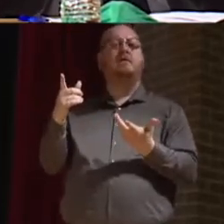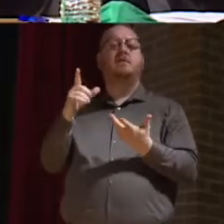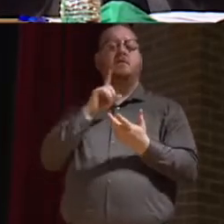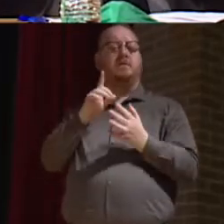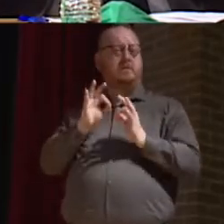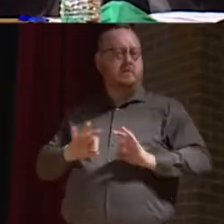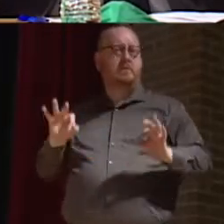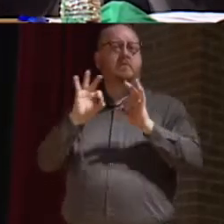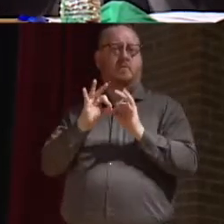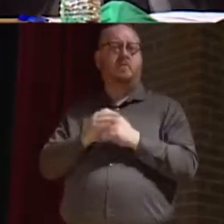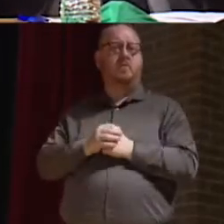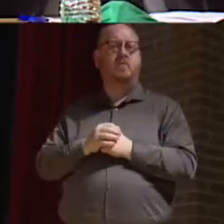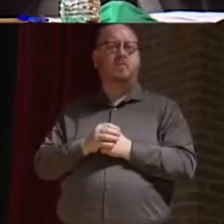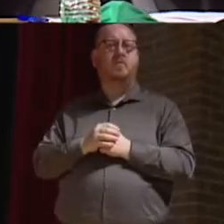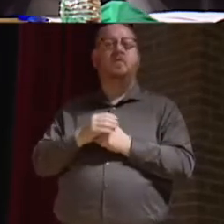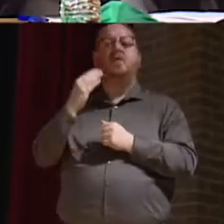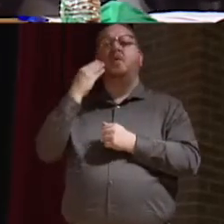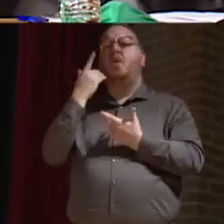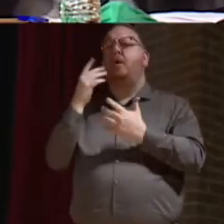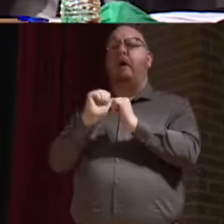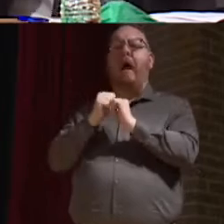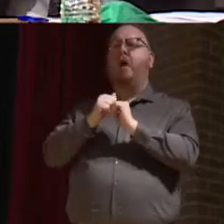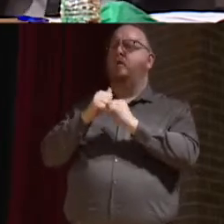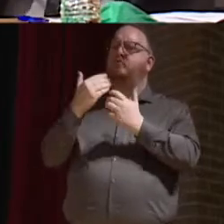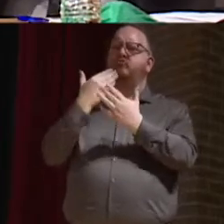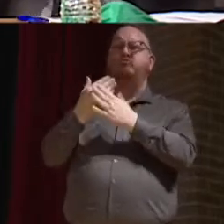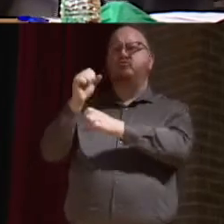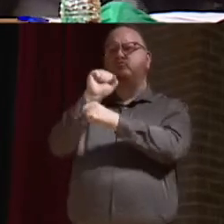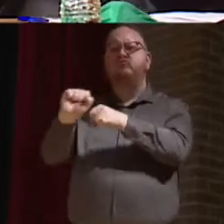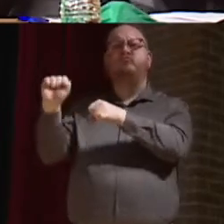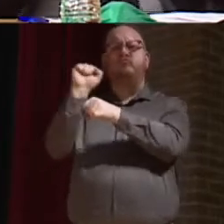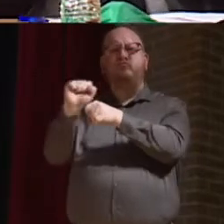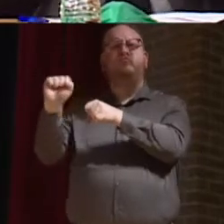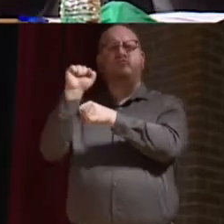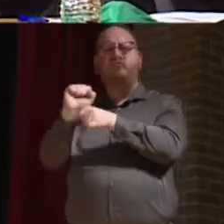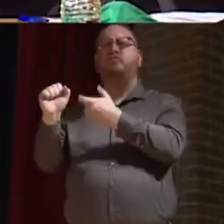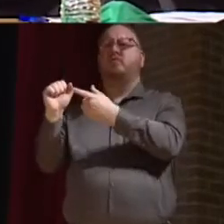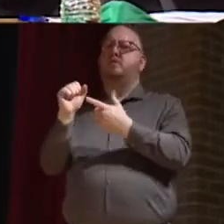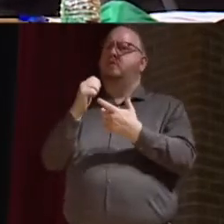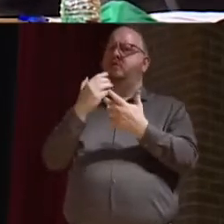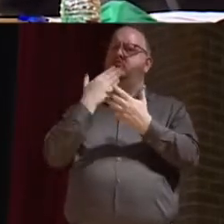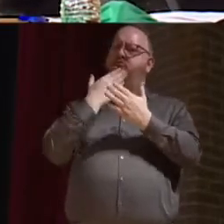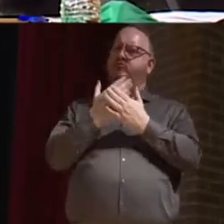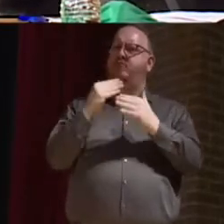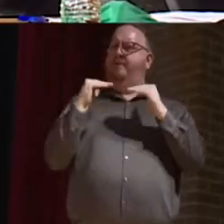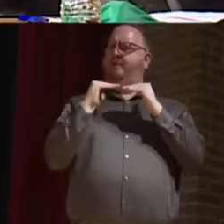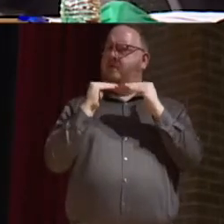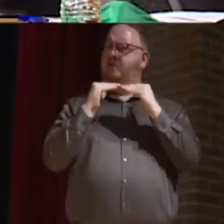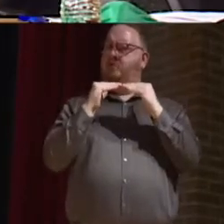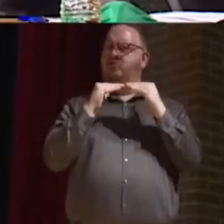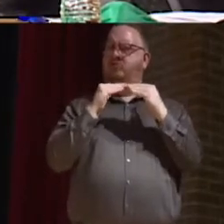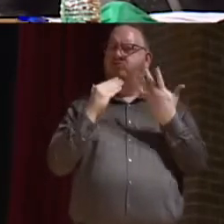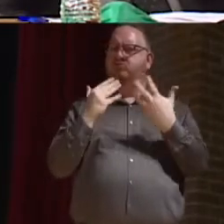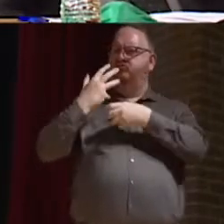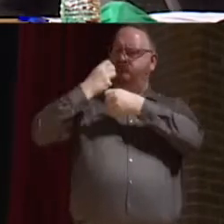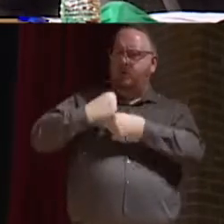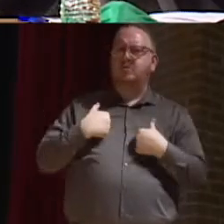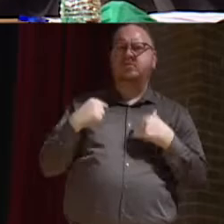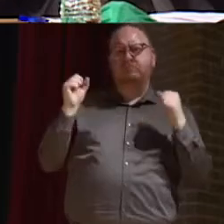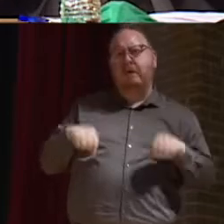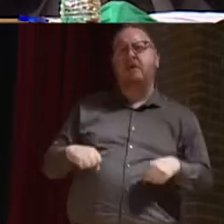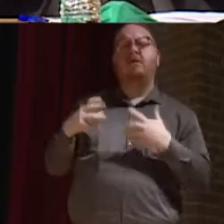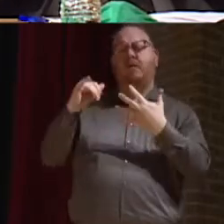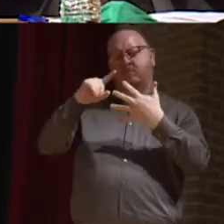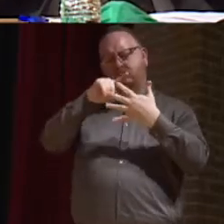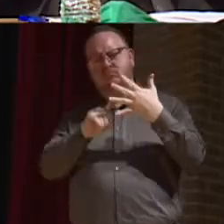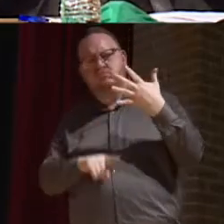all the things we talked about? To be hardworking, to be ethical, to be good people, to be reliable. Because that's what we do every day